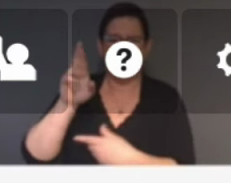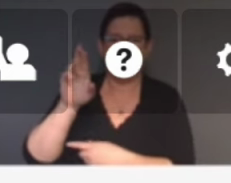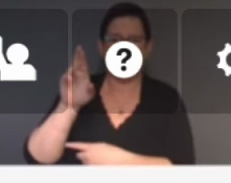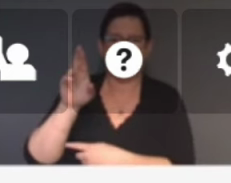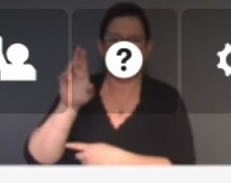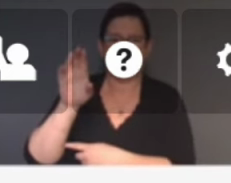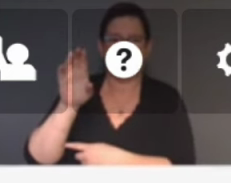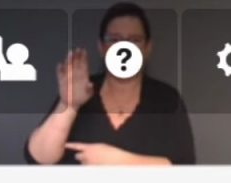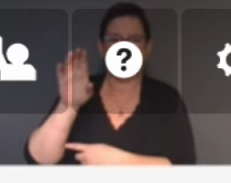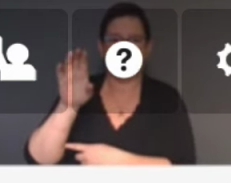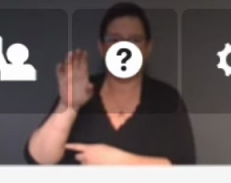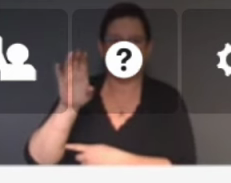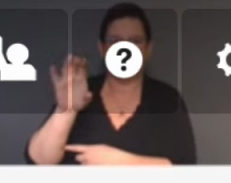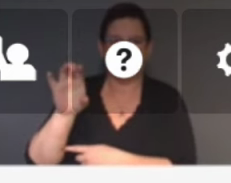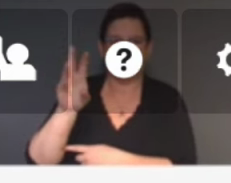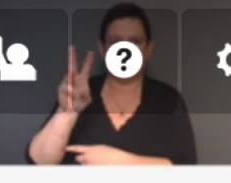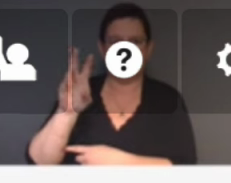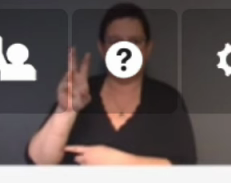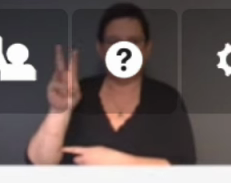RC66SCH.